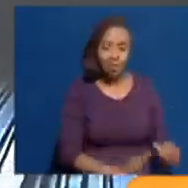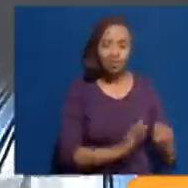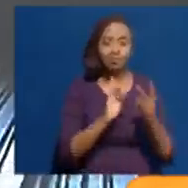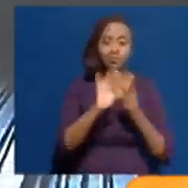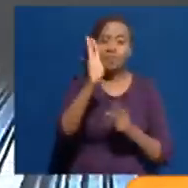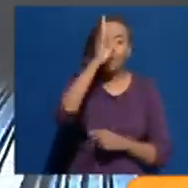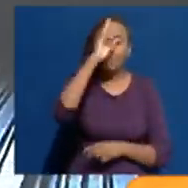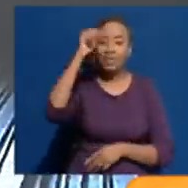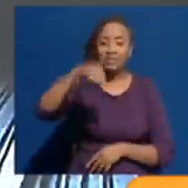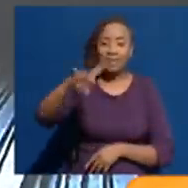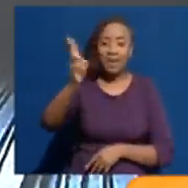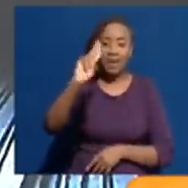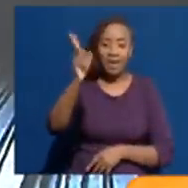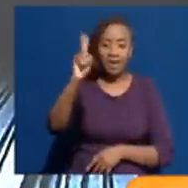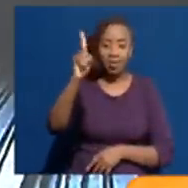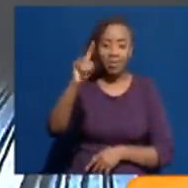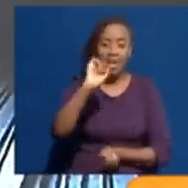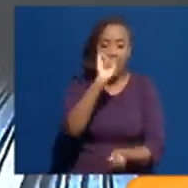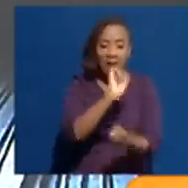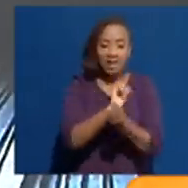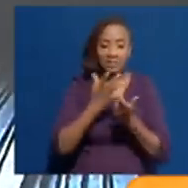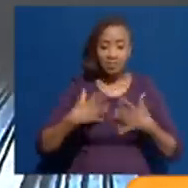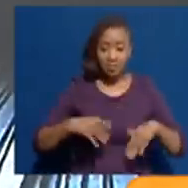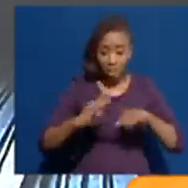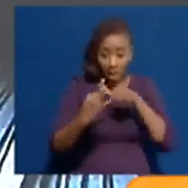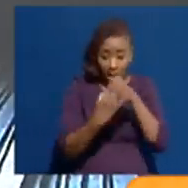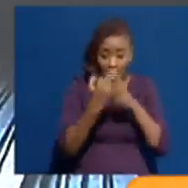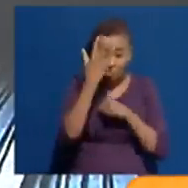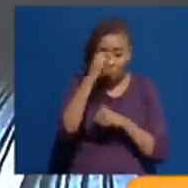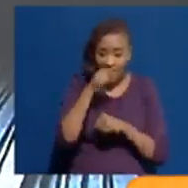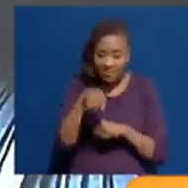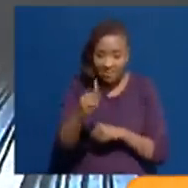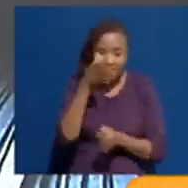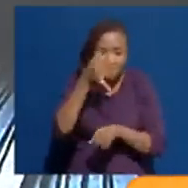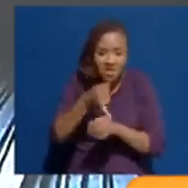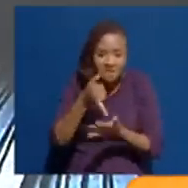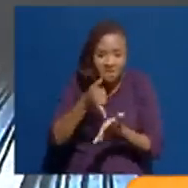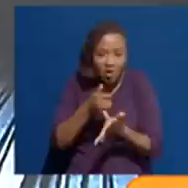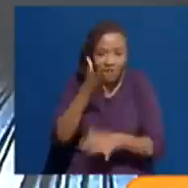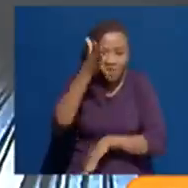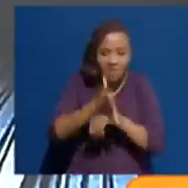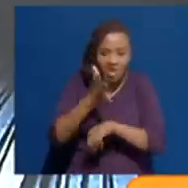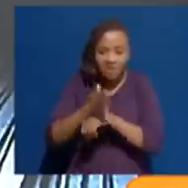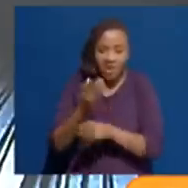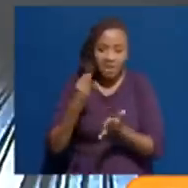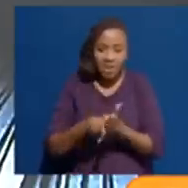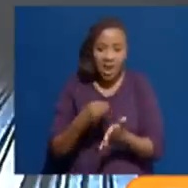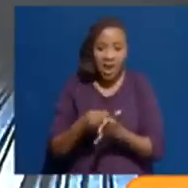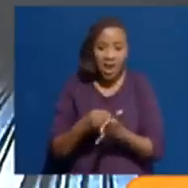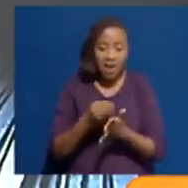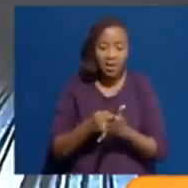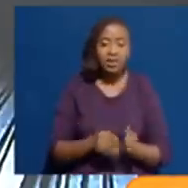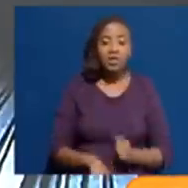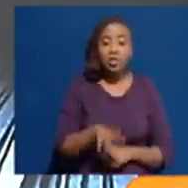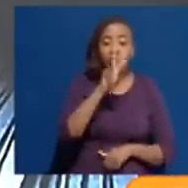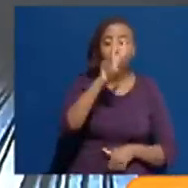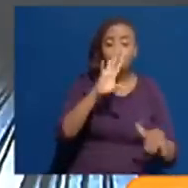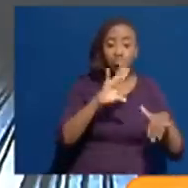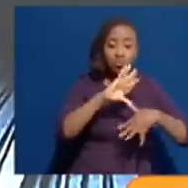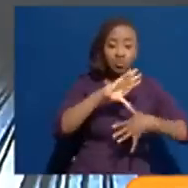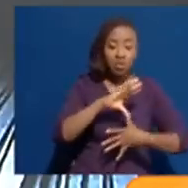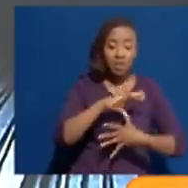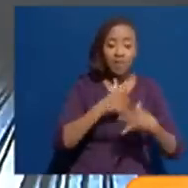Detectives in Nairobi have arrested 8 suspects in connection with a fake money syndicate. 2 Dutch nationals were lured into the country